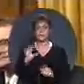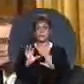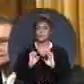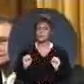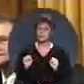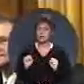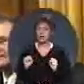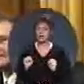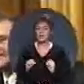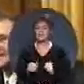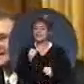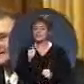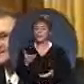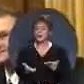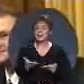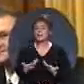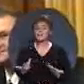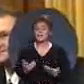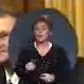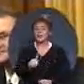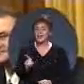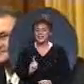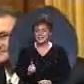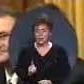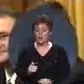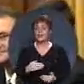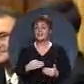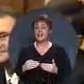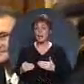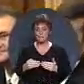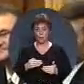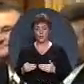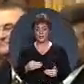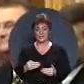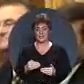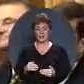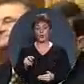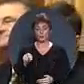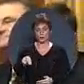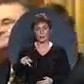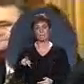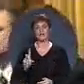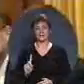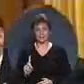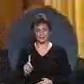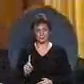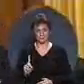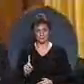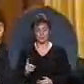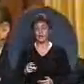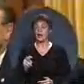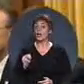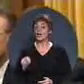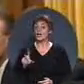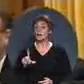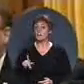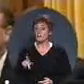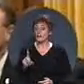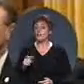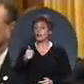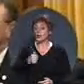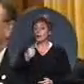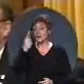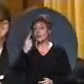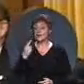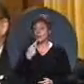Mr. Speaker, what is not balanced about this question is the position of the NDP, because the NDP